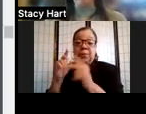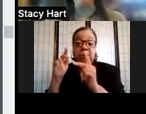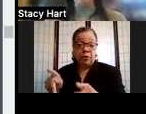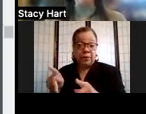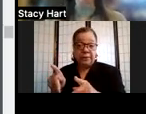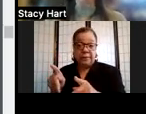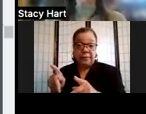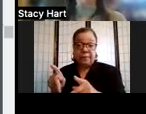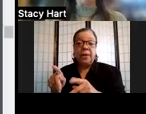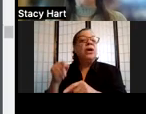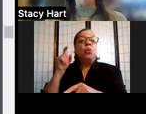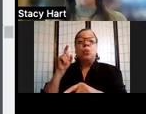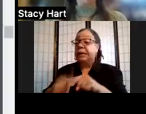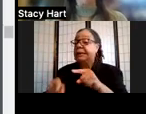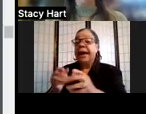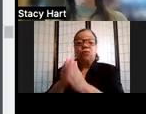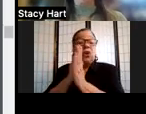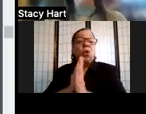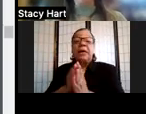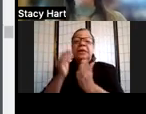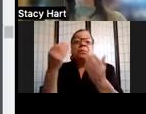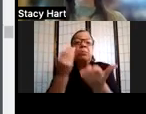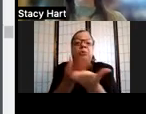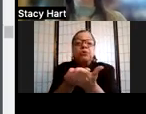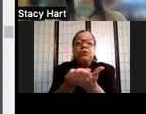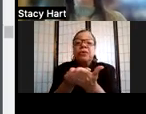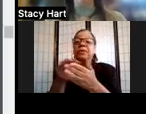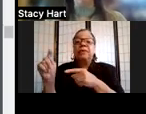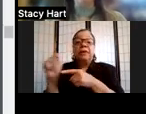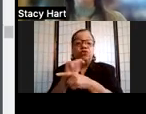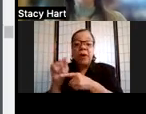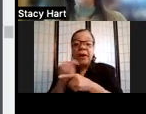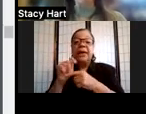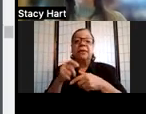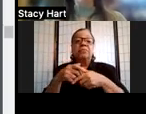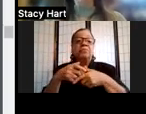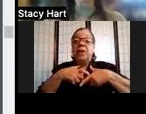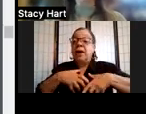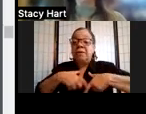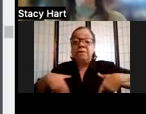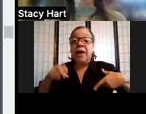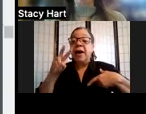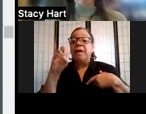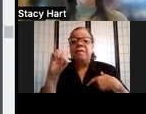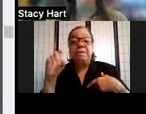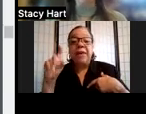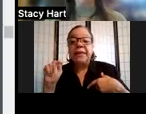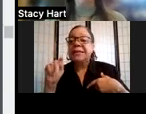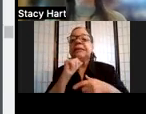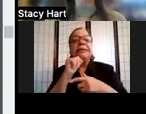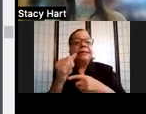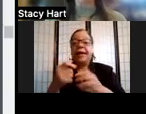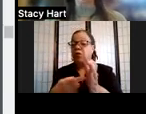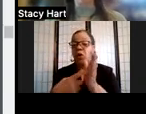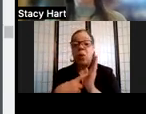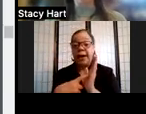request documentation or certification. A vest or any other identifier is not required,